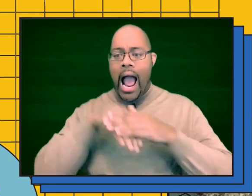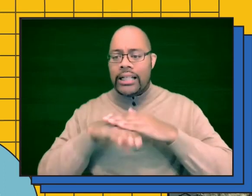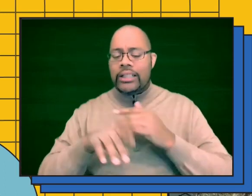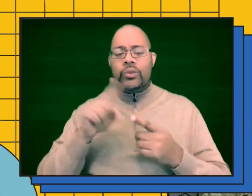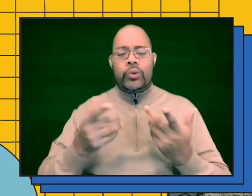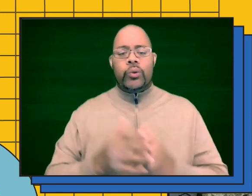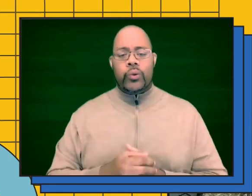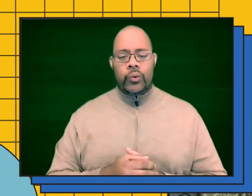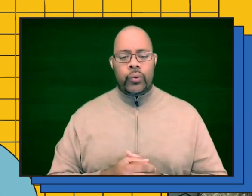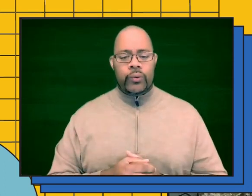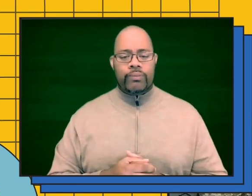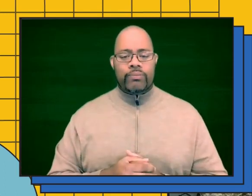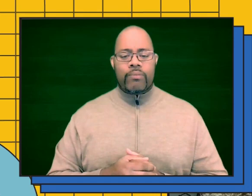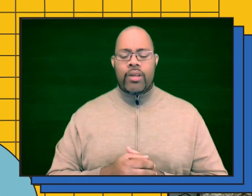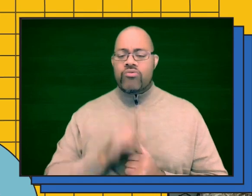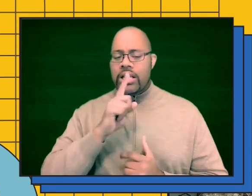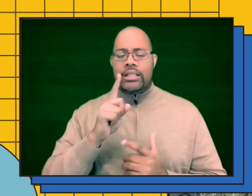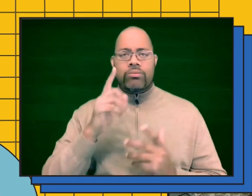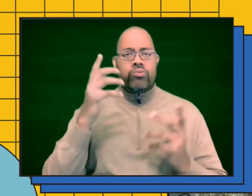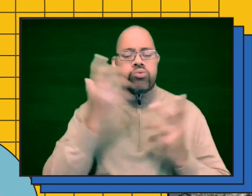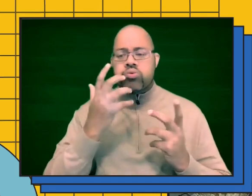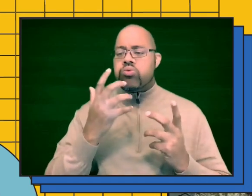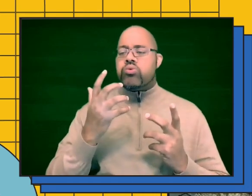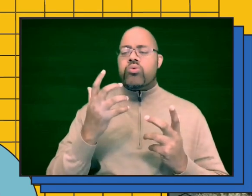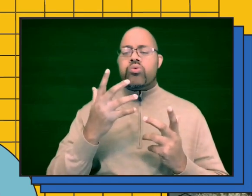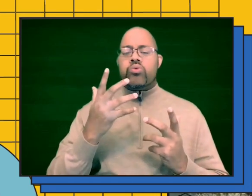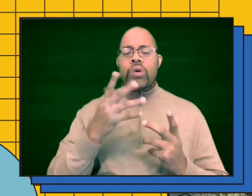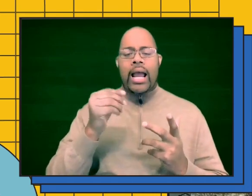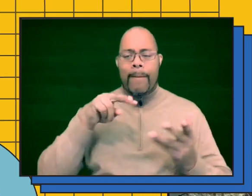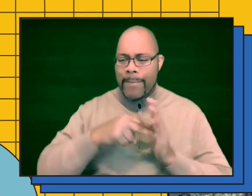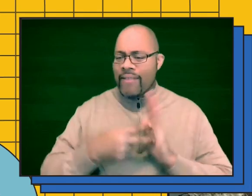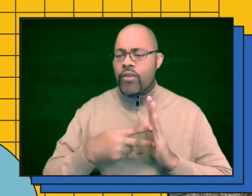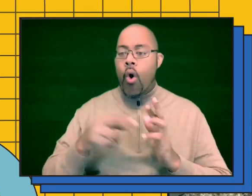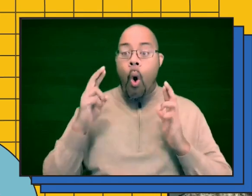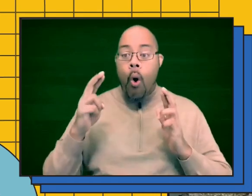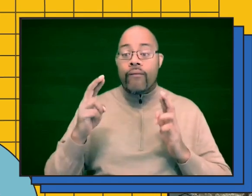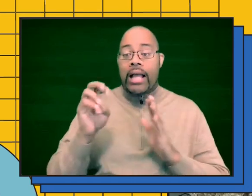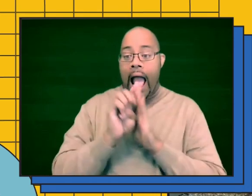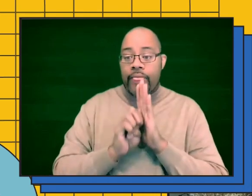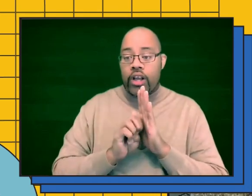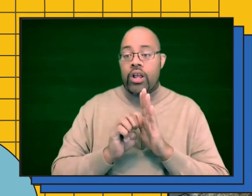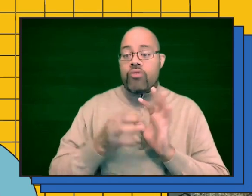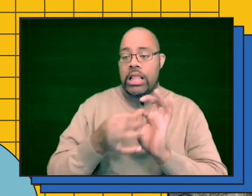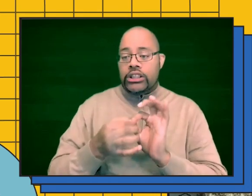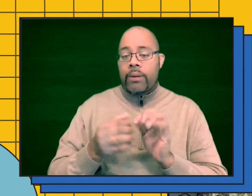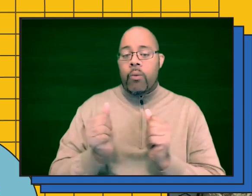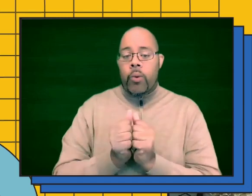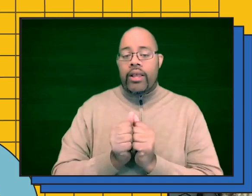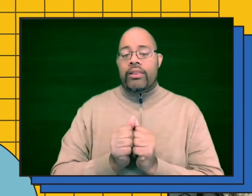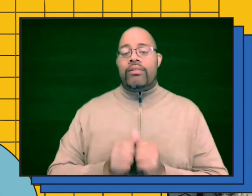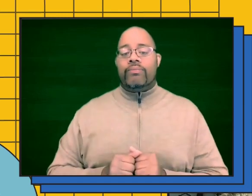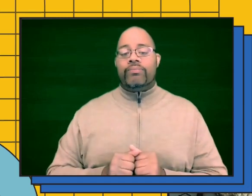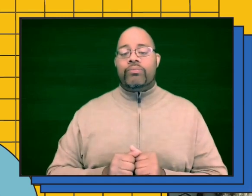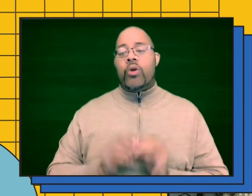everyone's access to a profound and meaningful and hopefully ethical